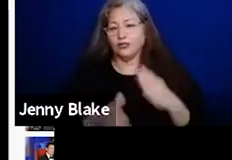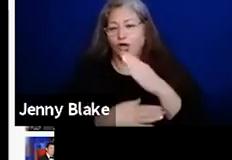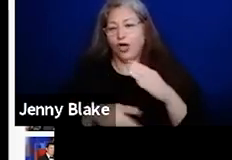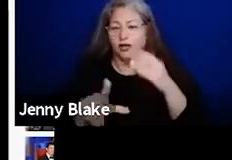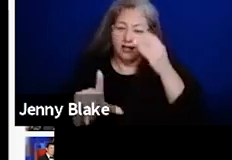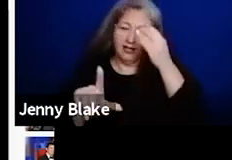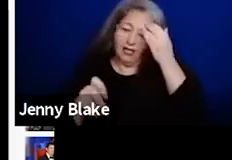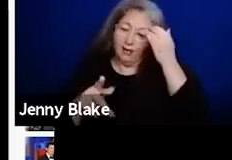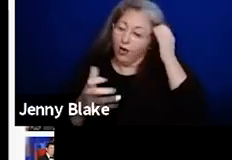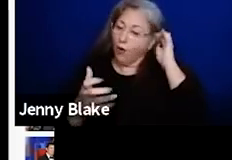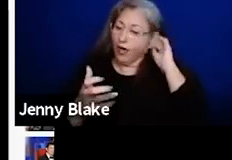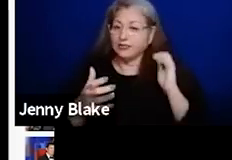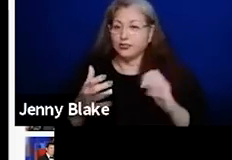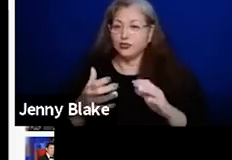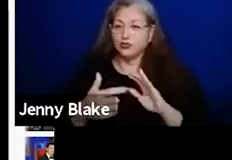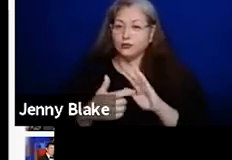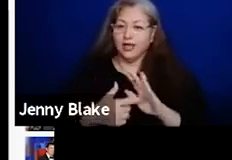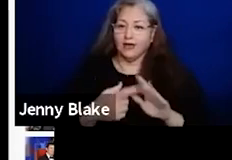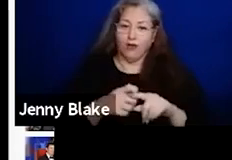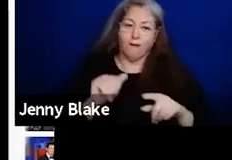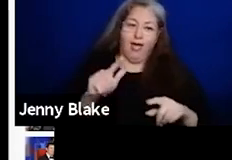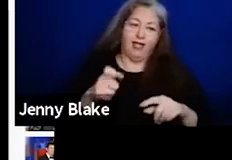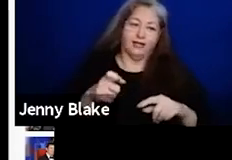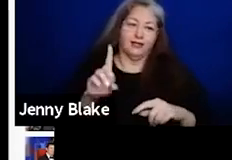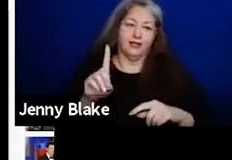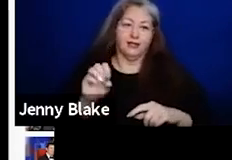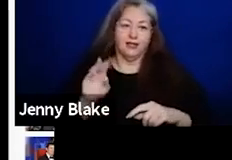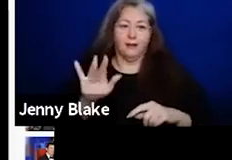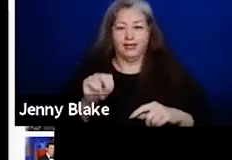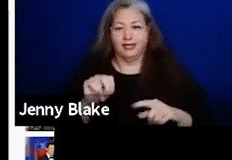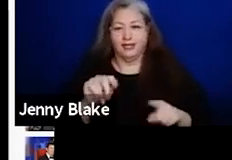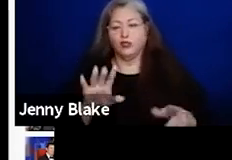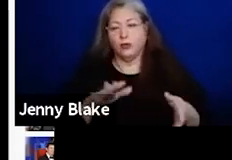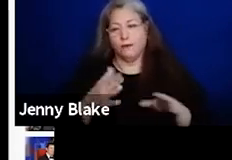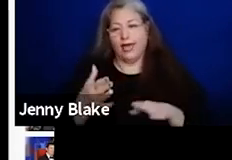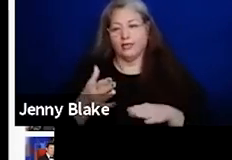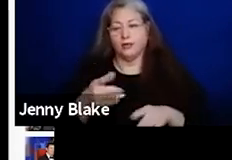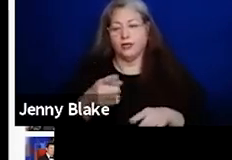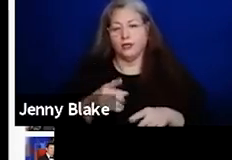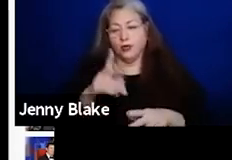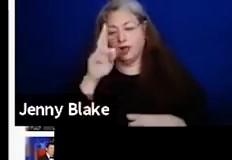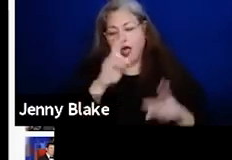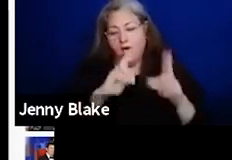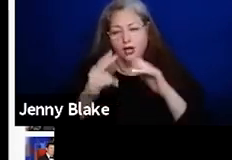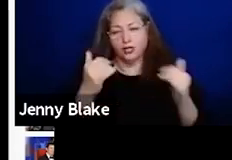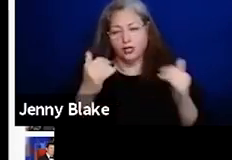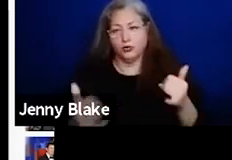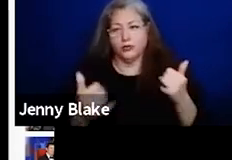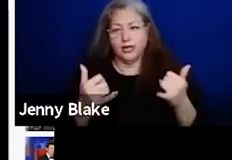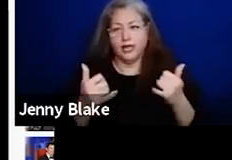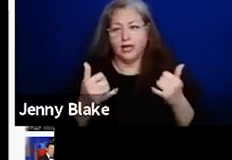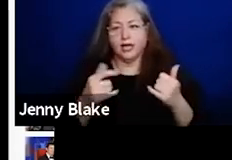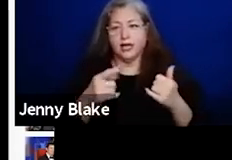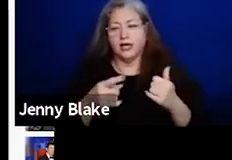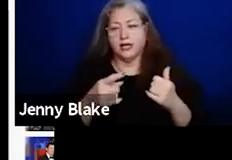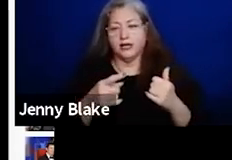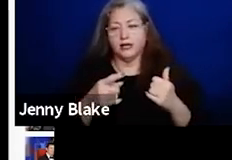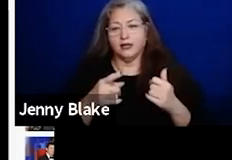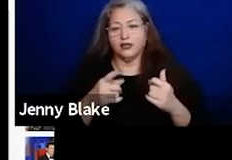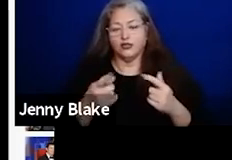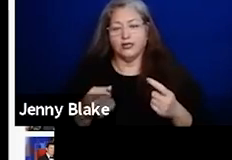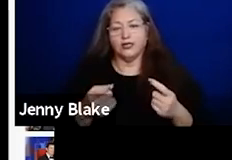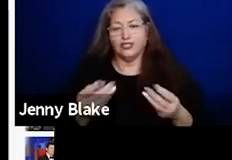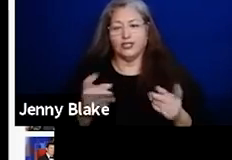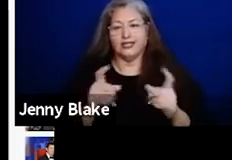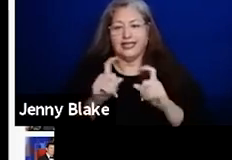us to play today from Alex Dobkin, who has passed away, who we're honoring today, that came across the sea and